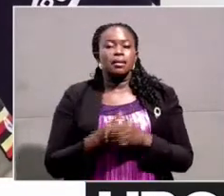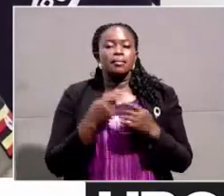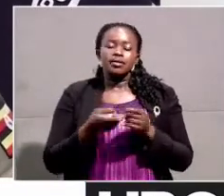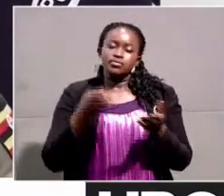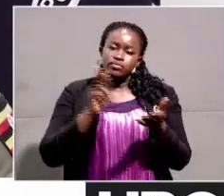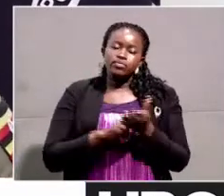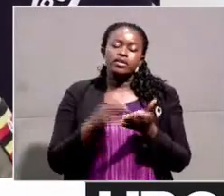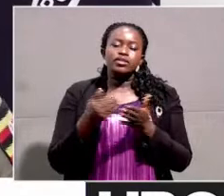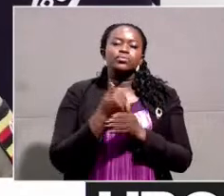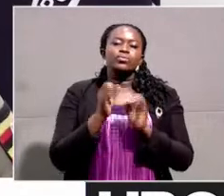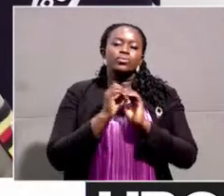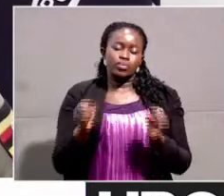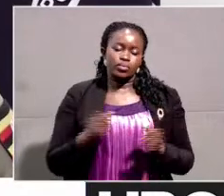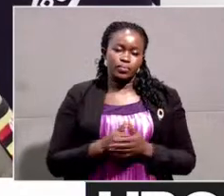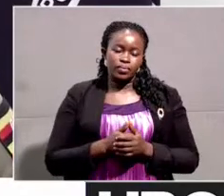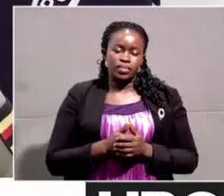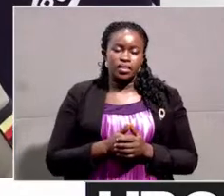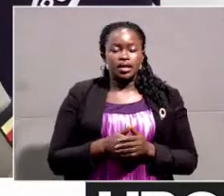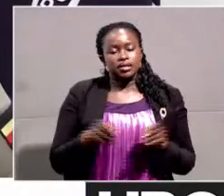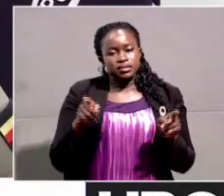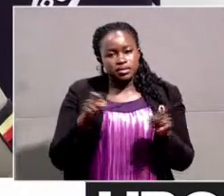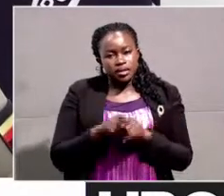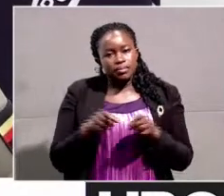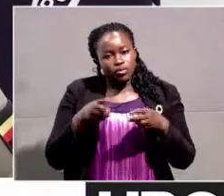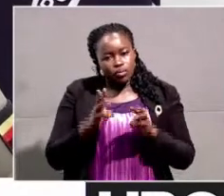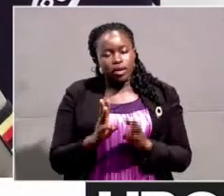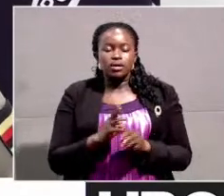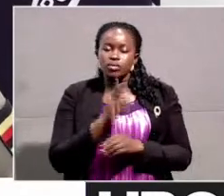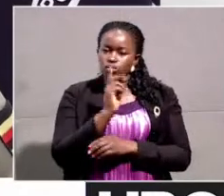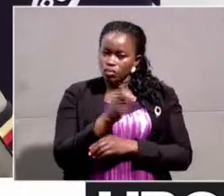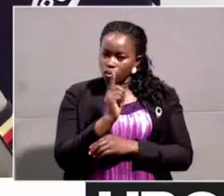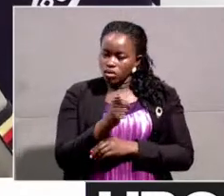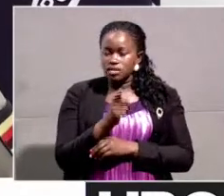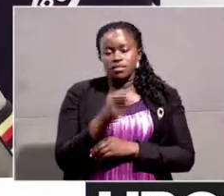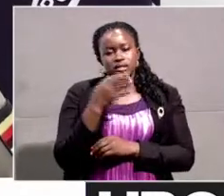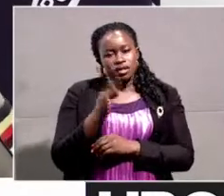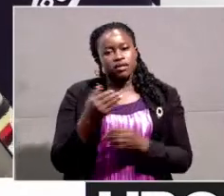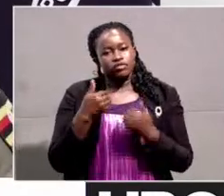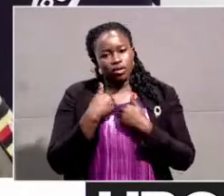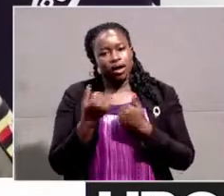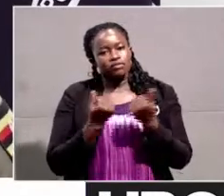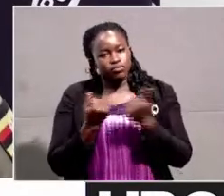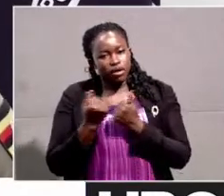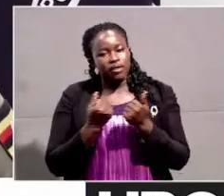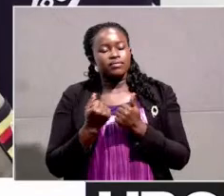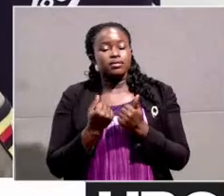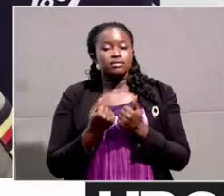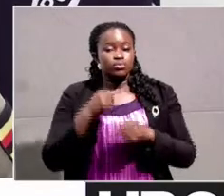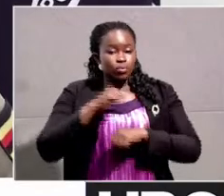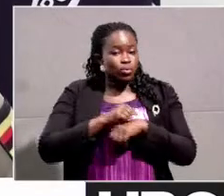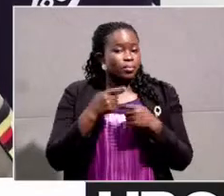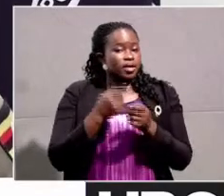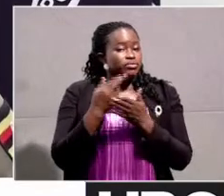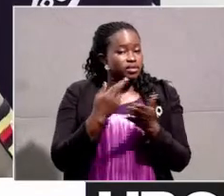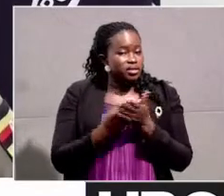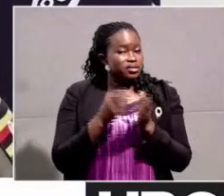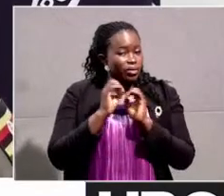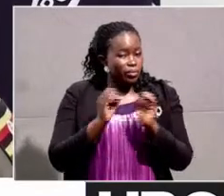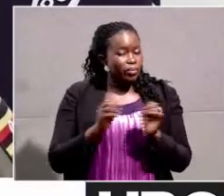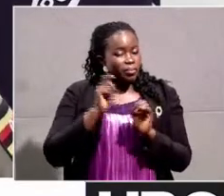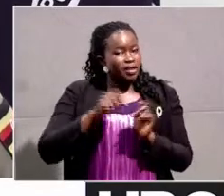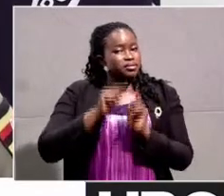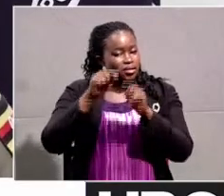them. And on the same note, we warn whoever is operating a driving school illegally. We are going to do